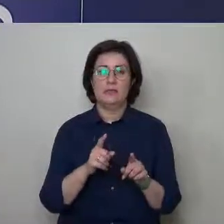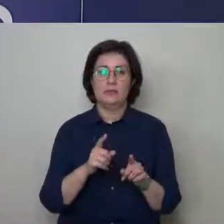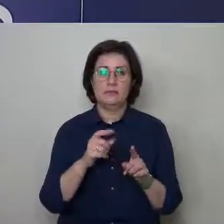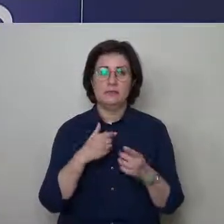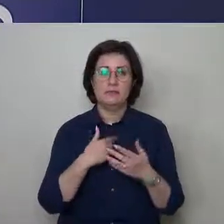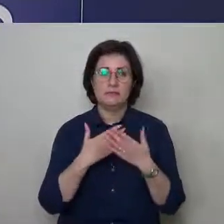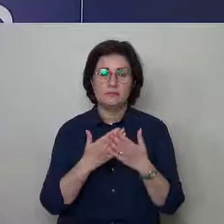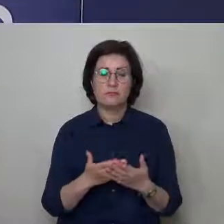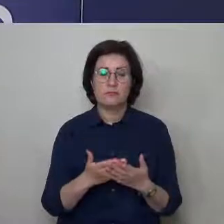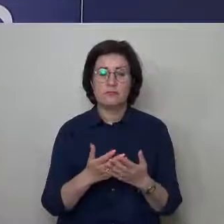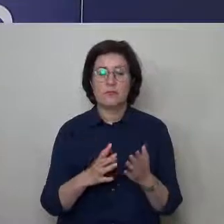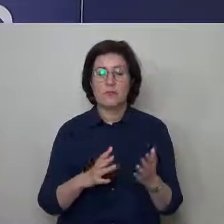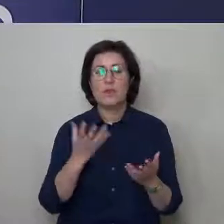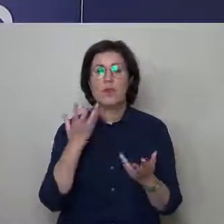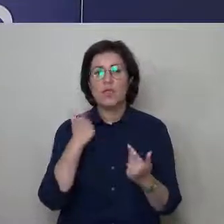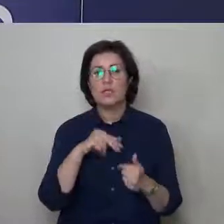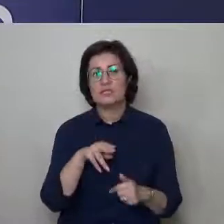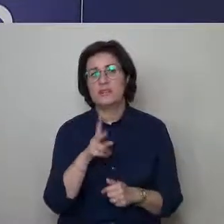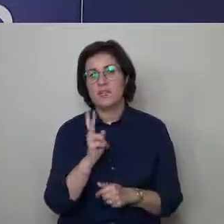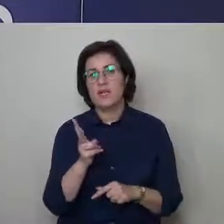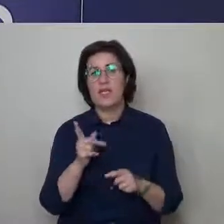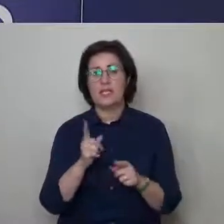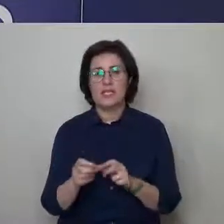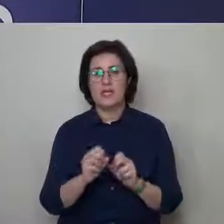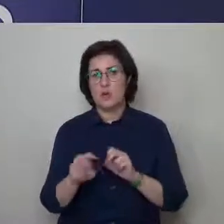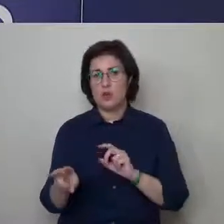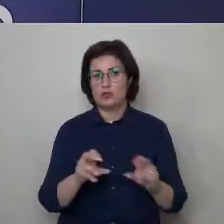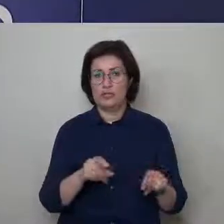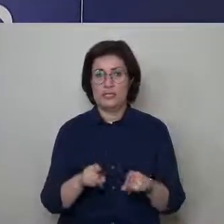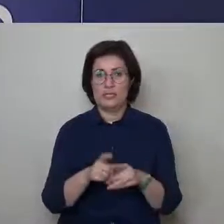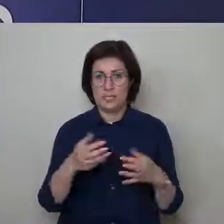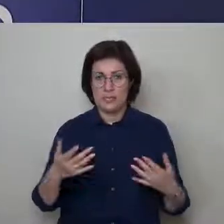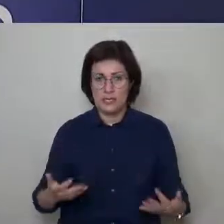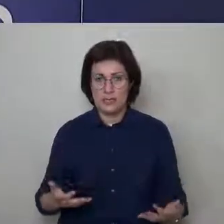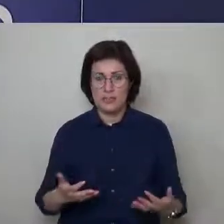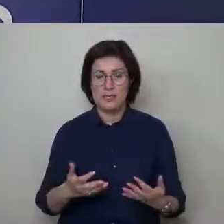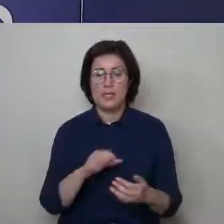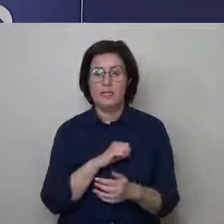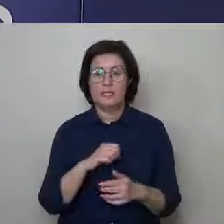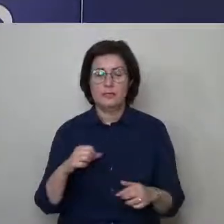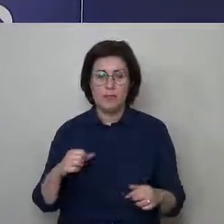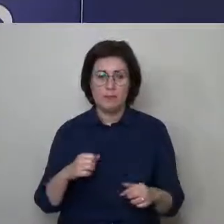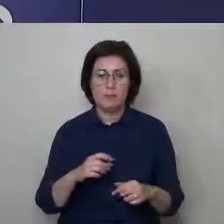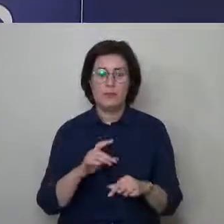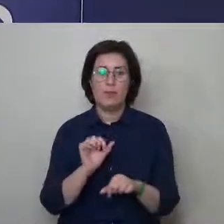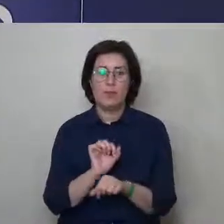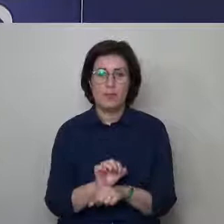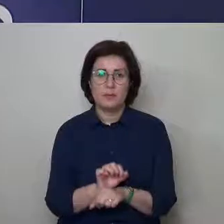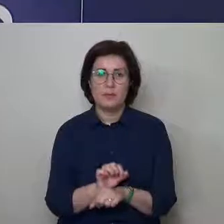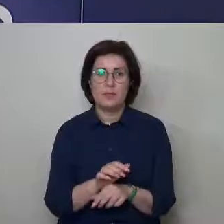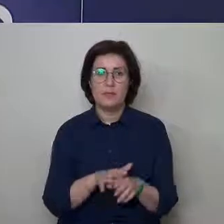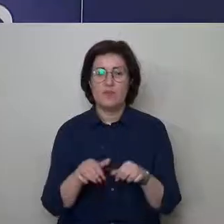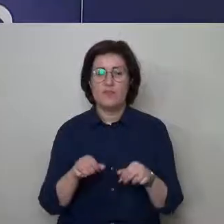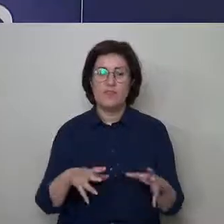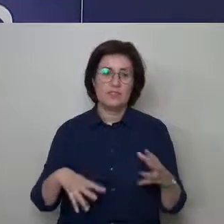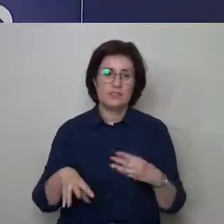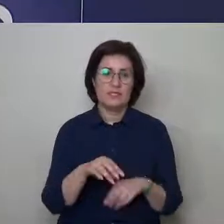I have read such, for example, questions: when will the CEC dismiss them all? So